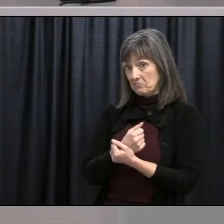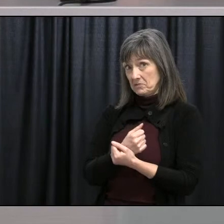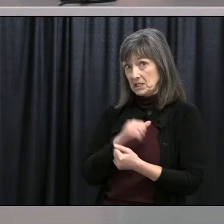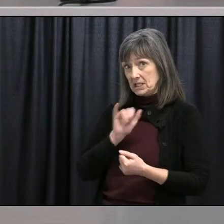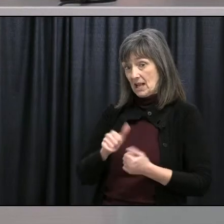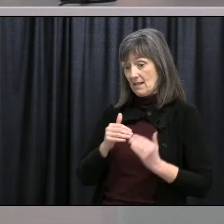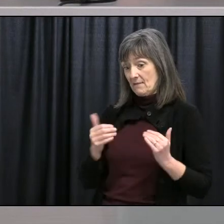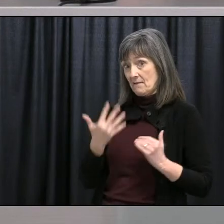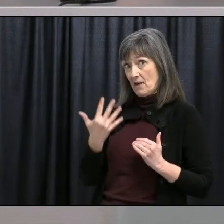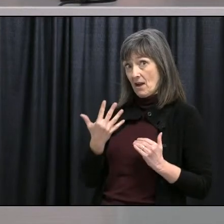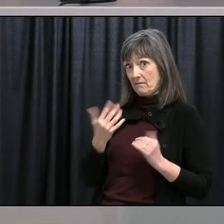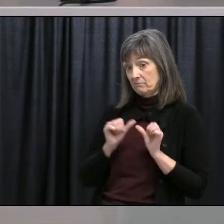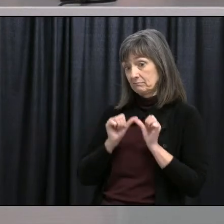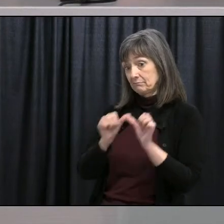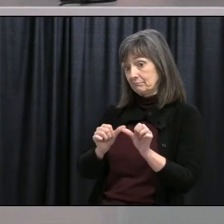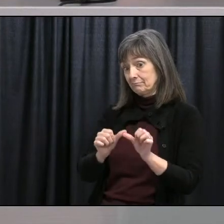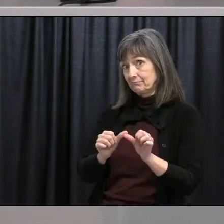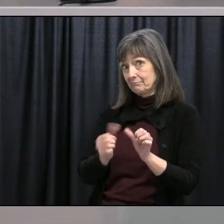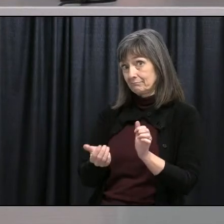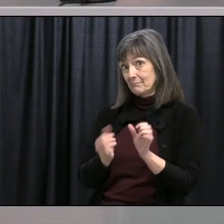for another week?